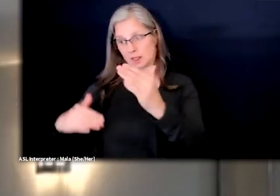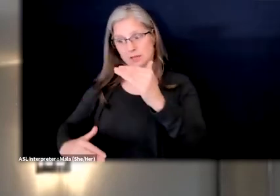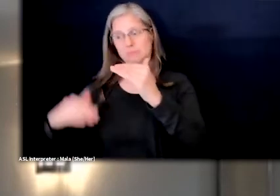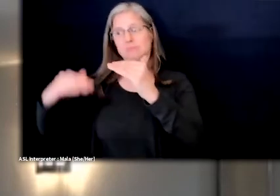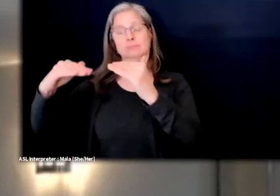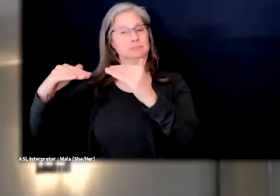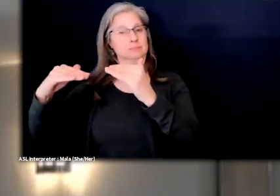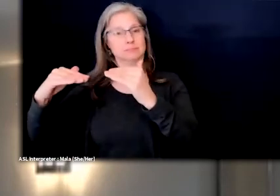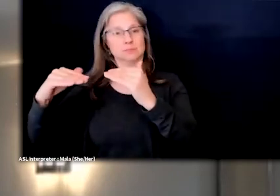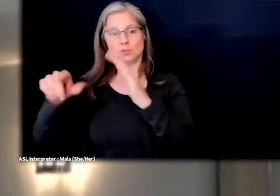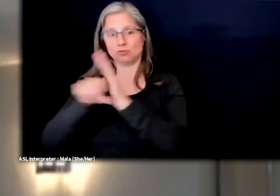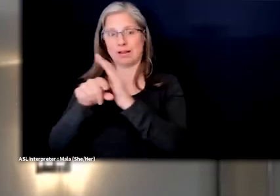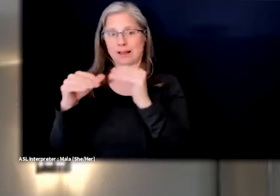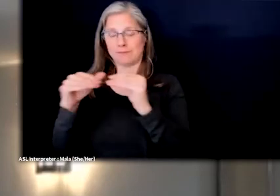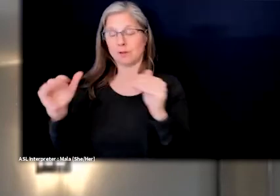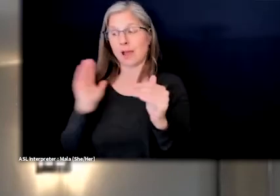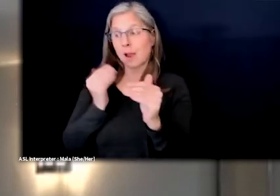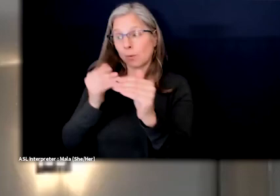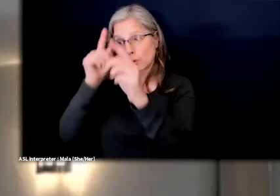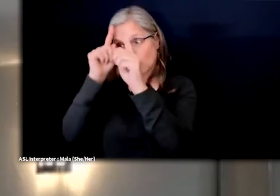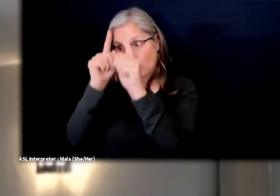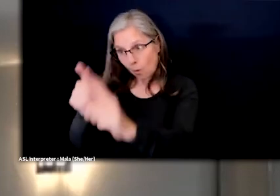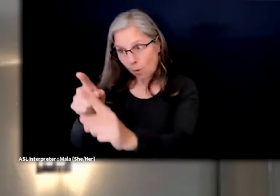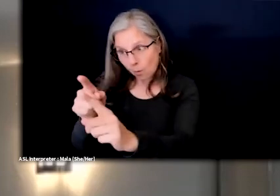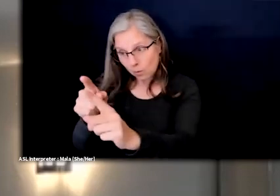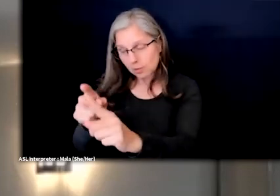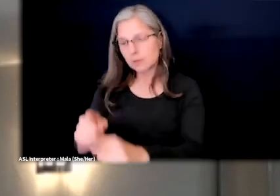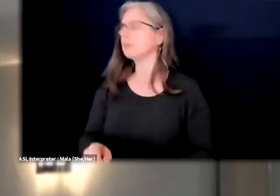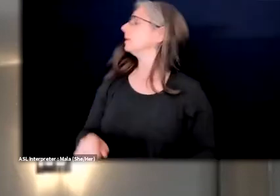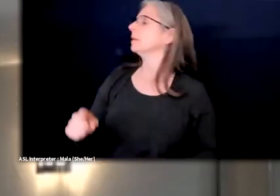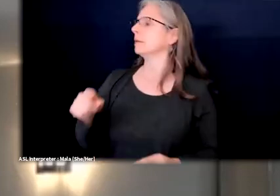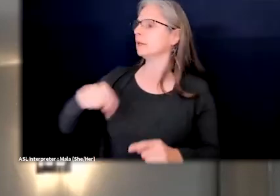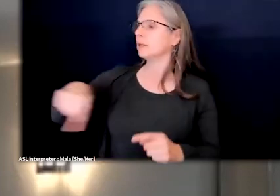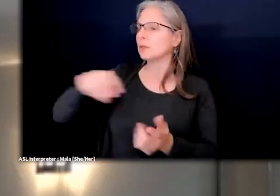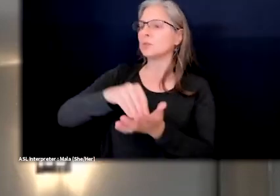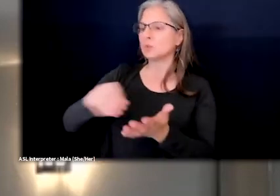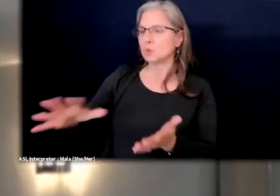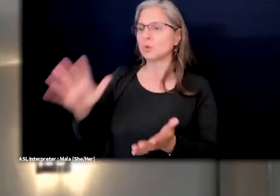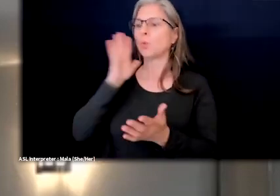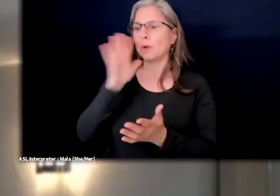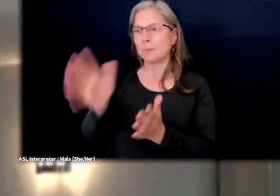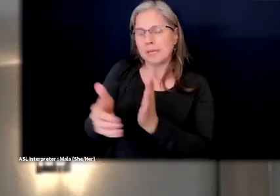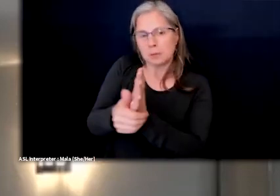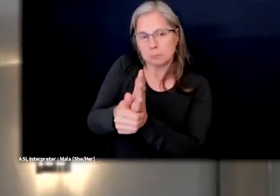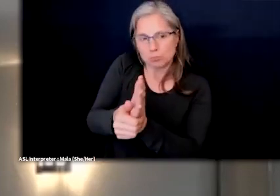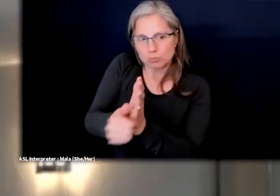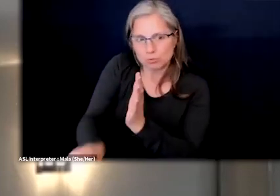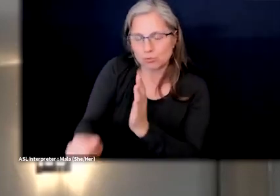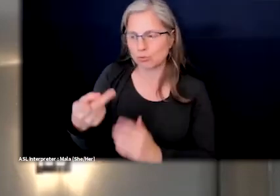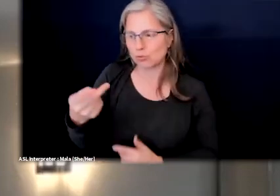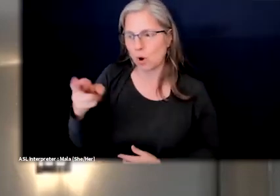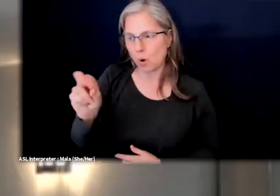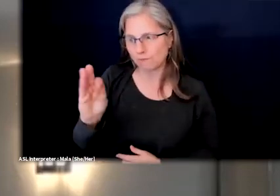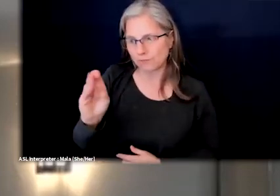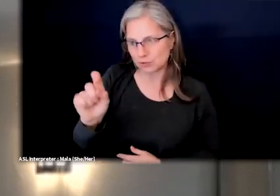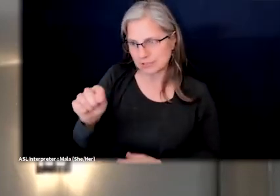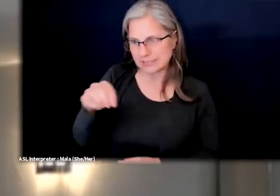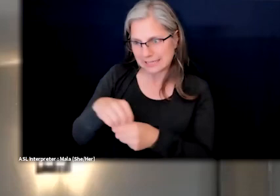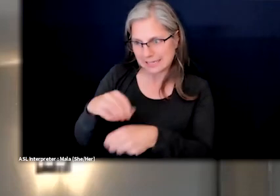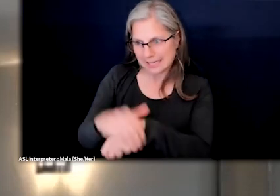learners. So our goal is that these students will be proficient in English as